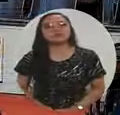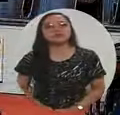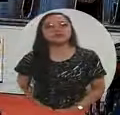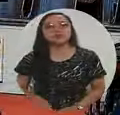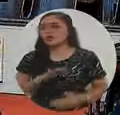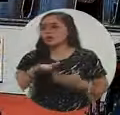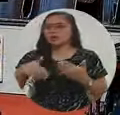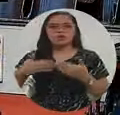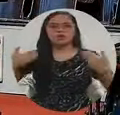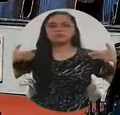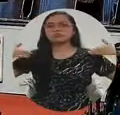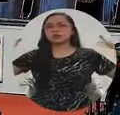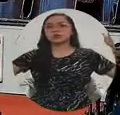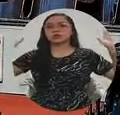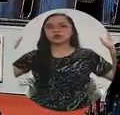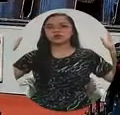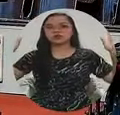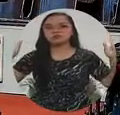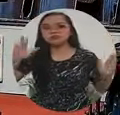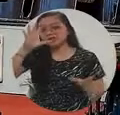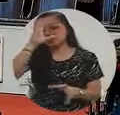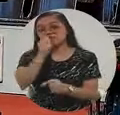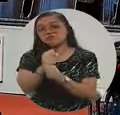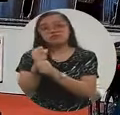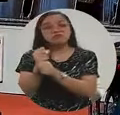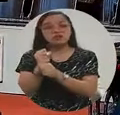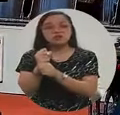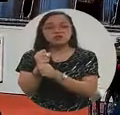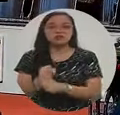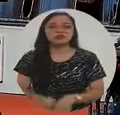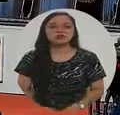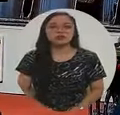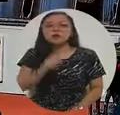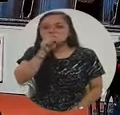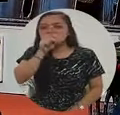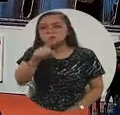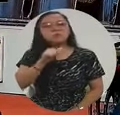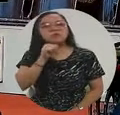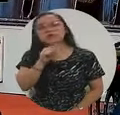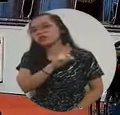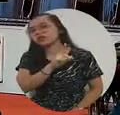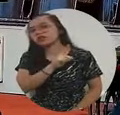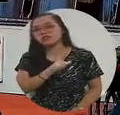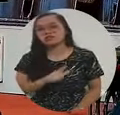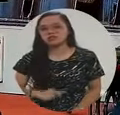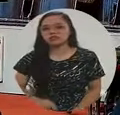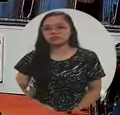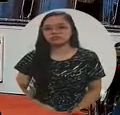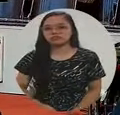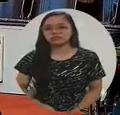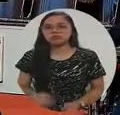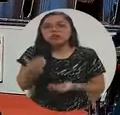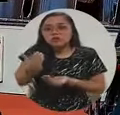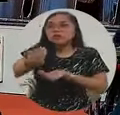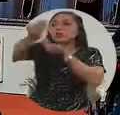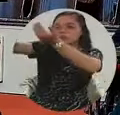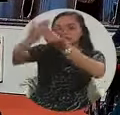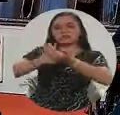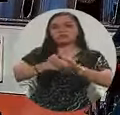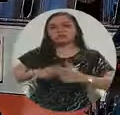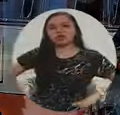They were so committed from the very beginning. I don't know, maybe because their capital is not enough, but they just committed.